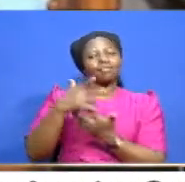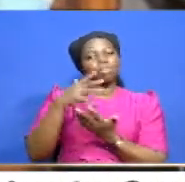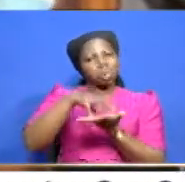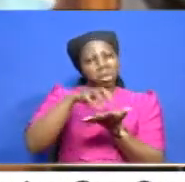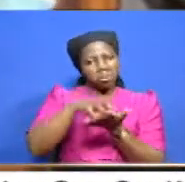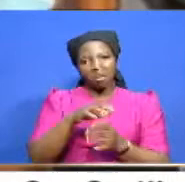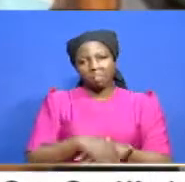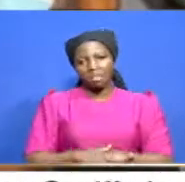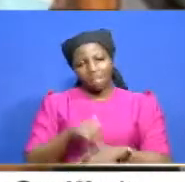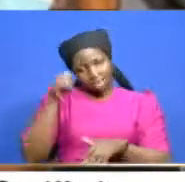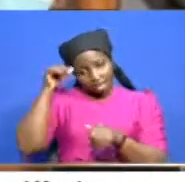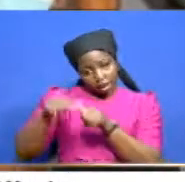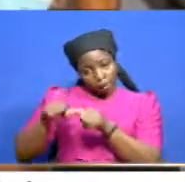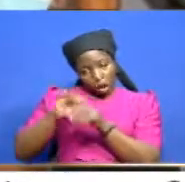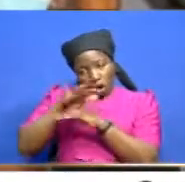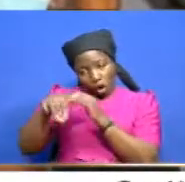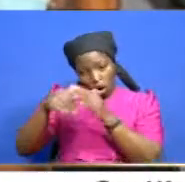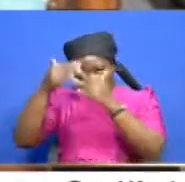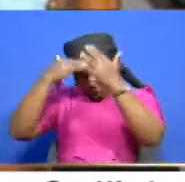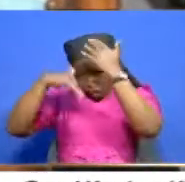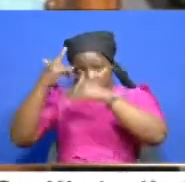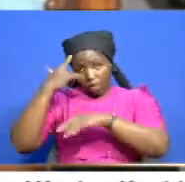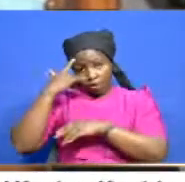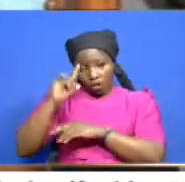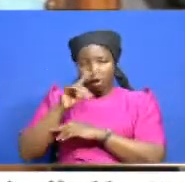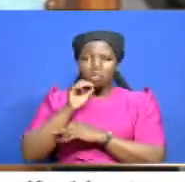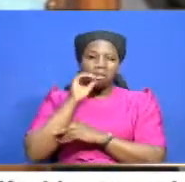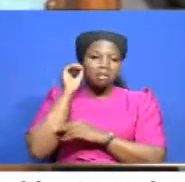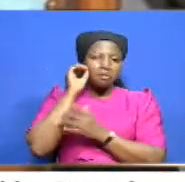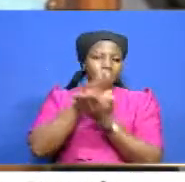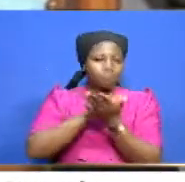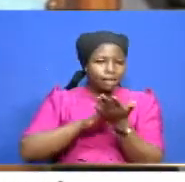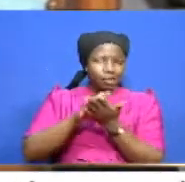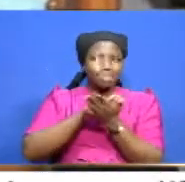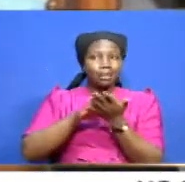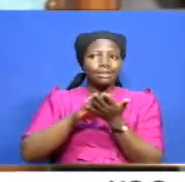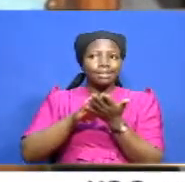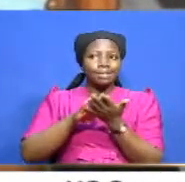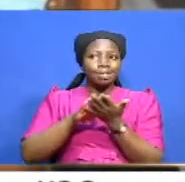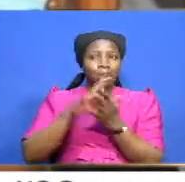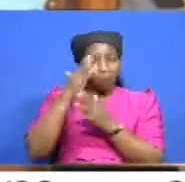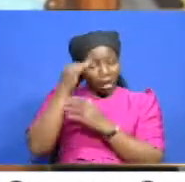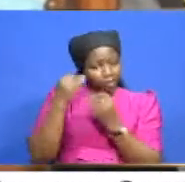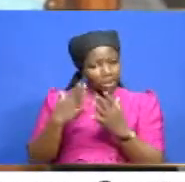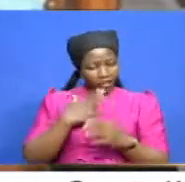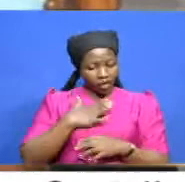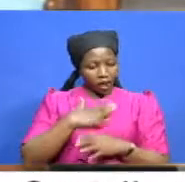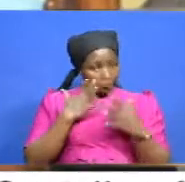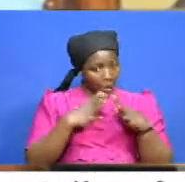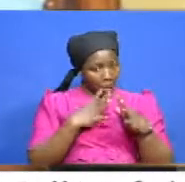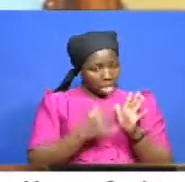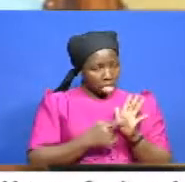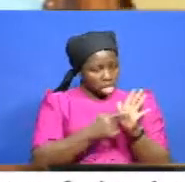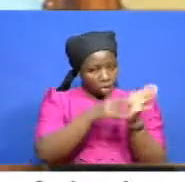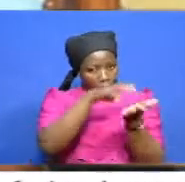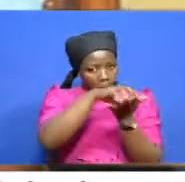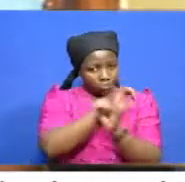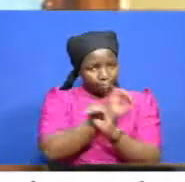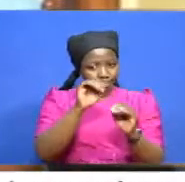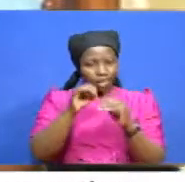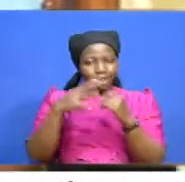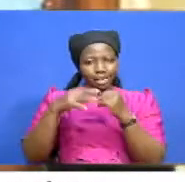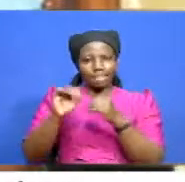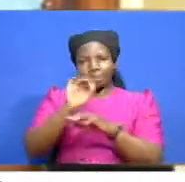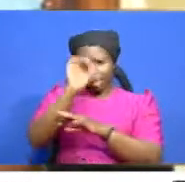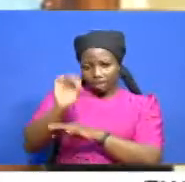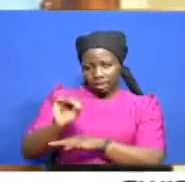for home-based isolation because majority of our people are still asymptomatic. 90% of the infections we get